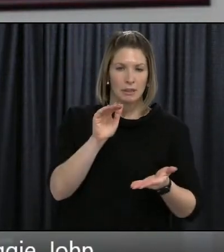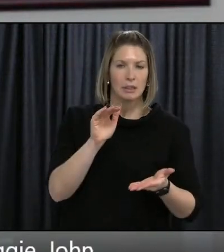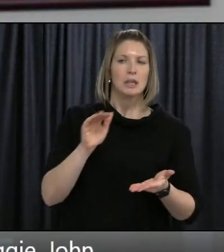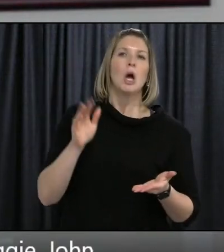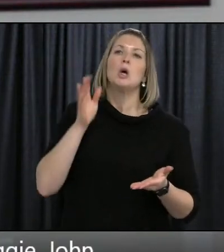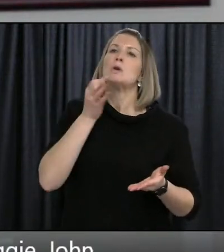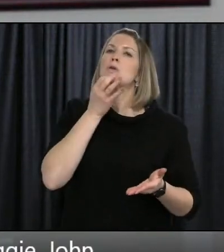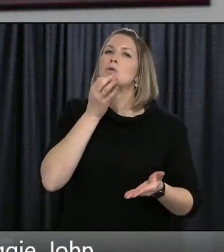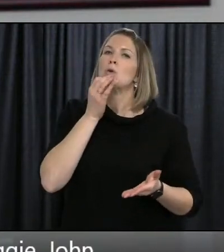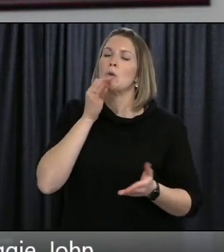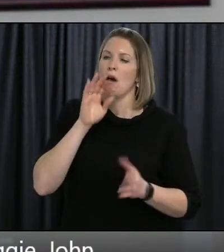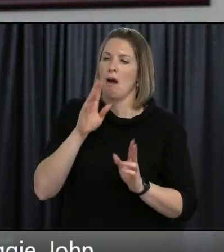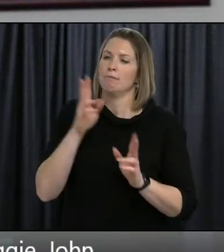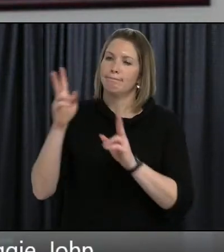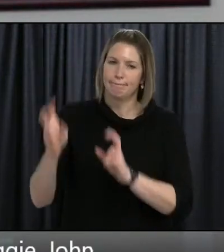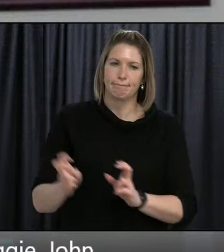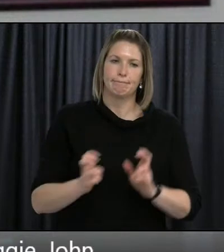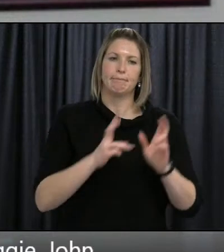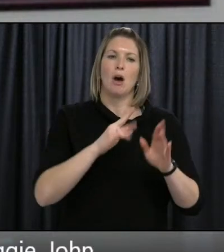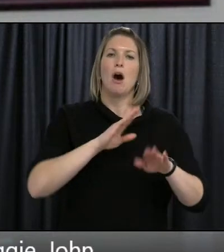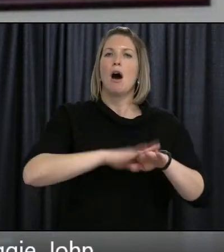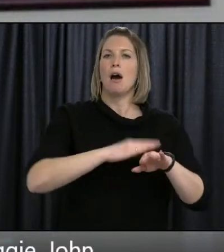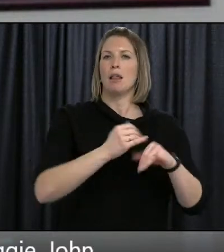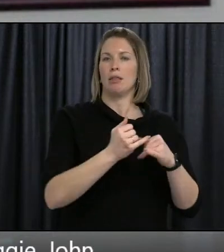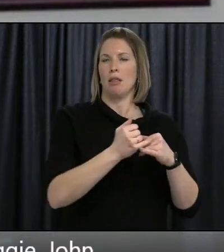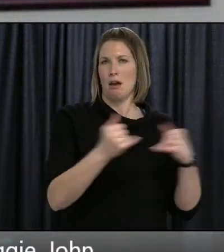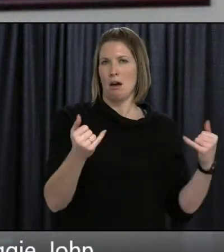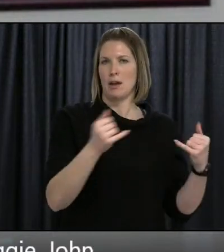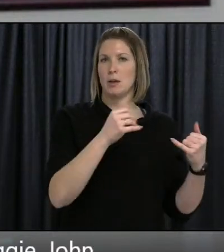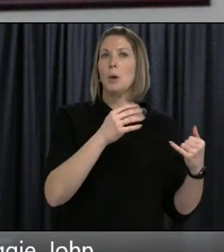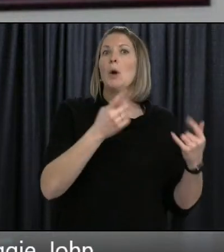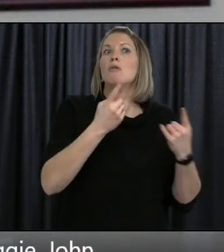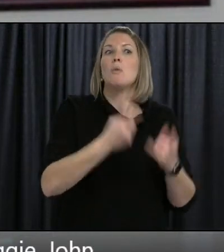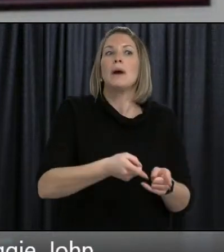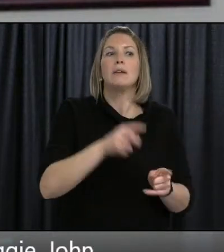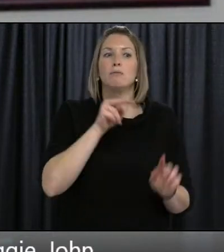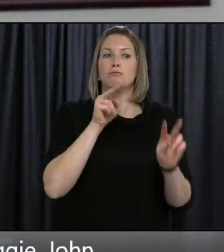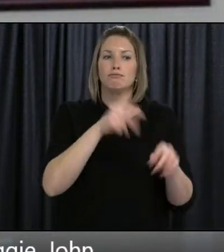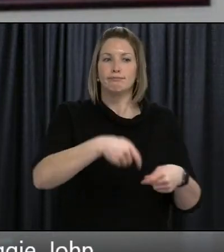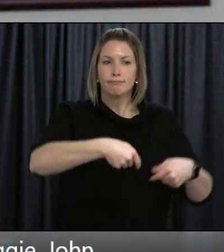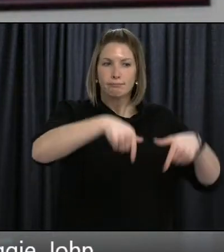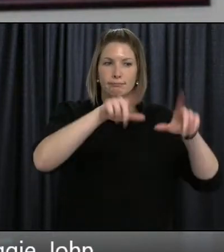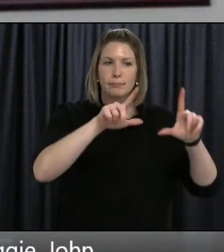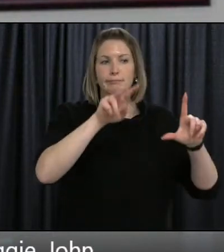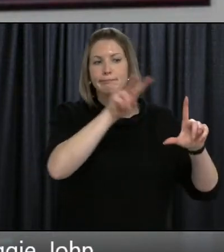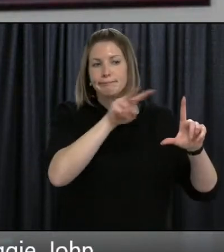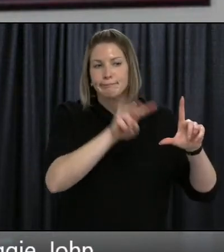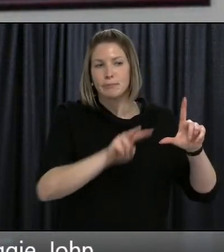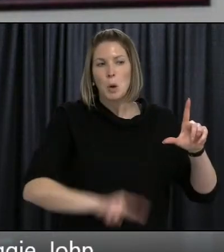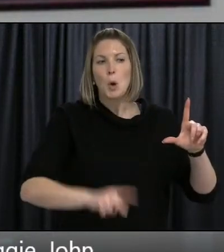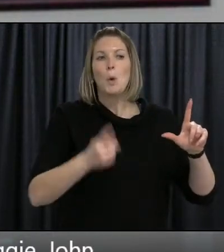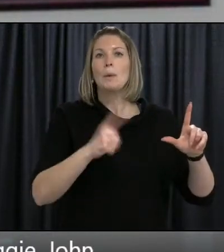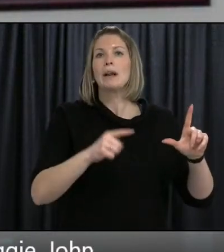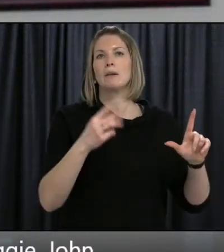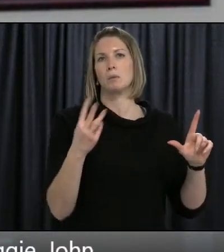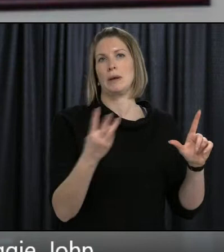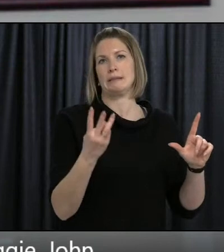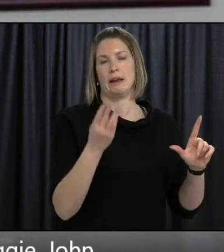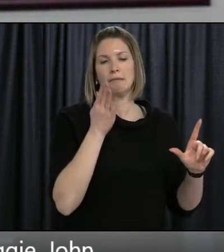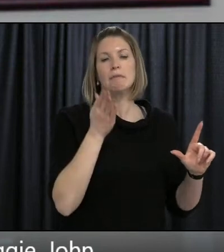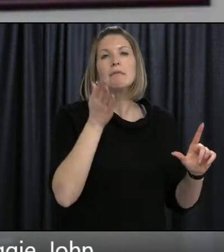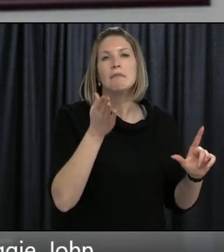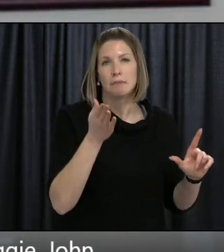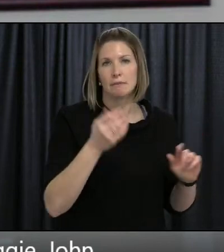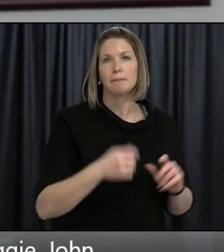weekly basis, and we hope to have that live on Wednesday, so that information will be out there for everybody. But as of this